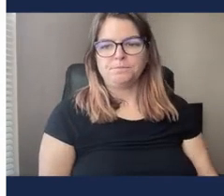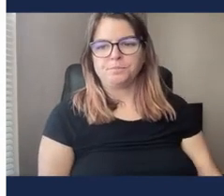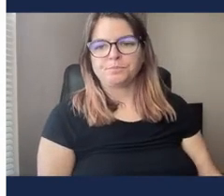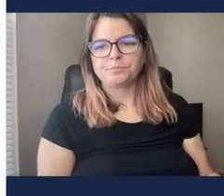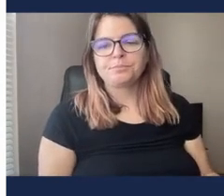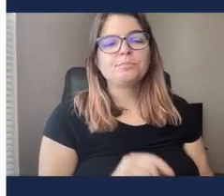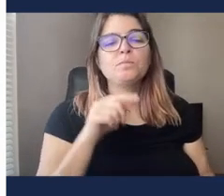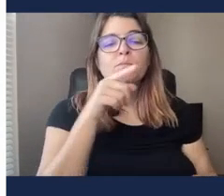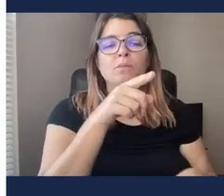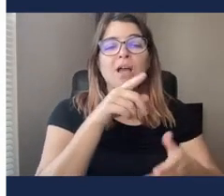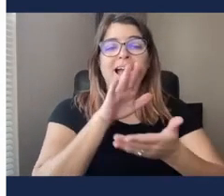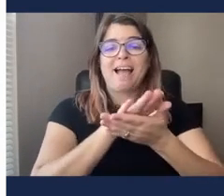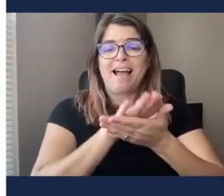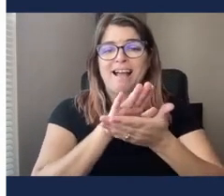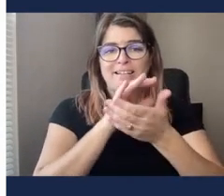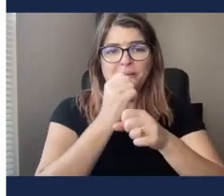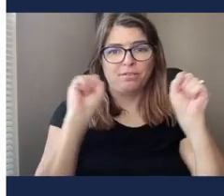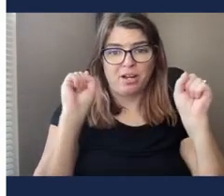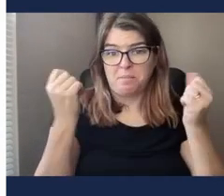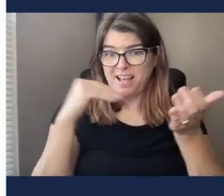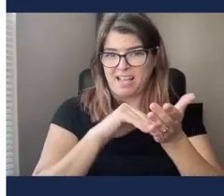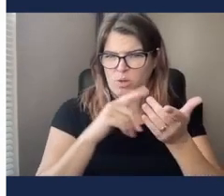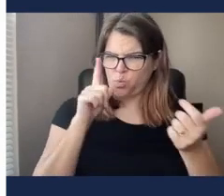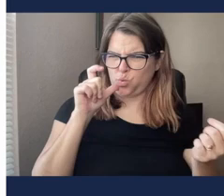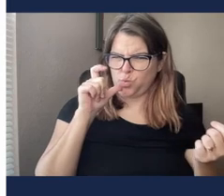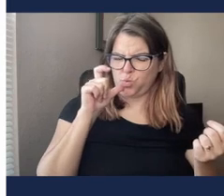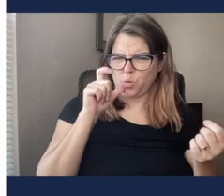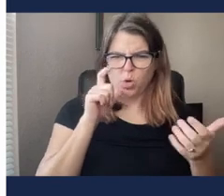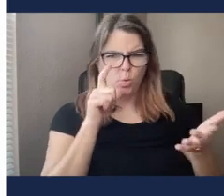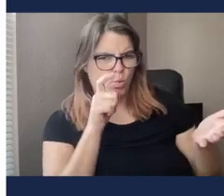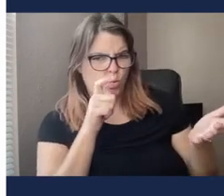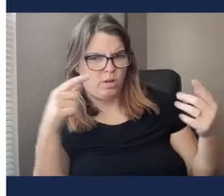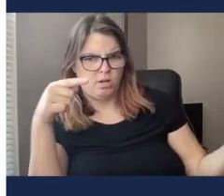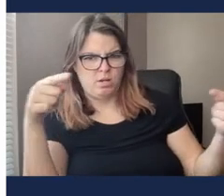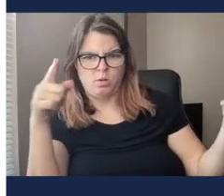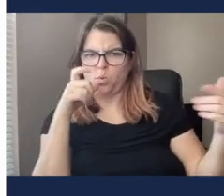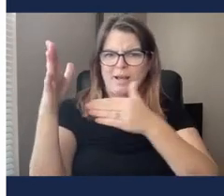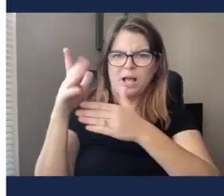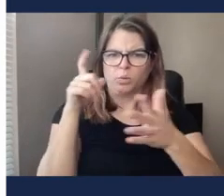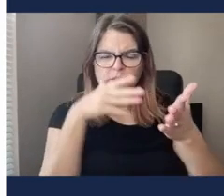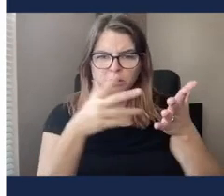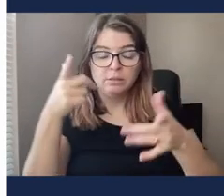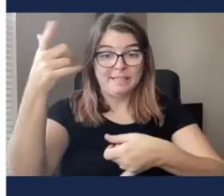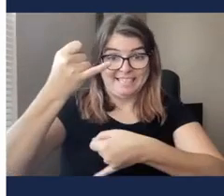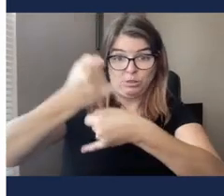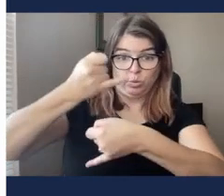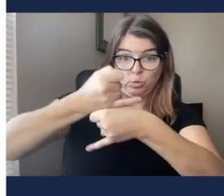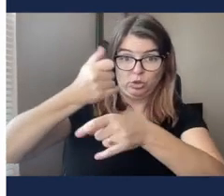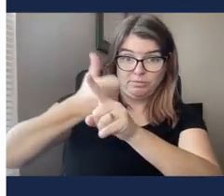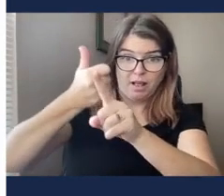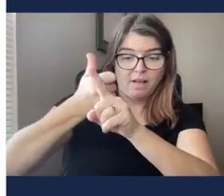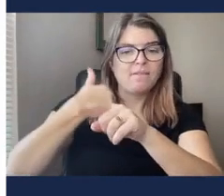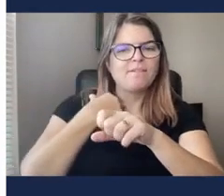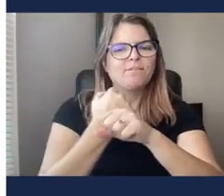circuit split even on behalf of whom and against whom do you have academic freedom. Institutions have academic freedom from